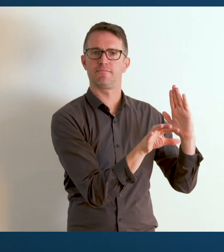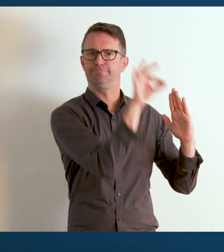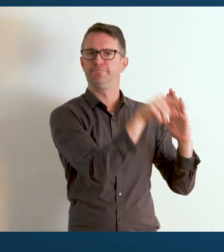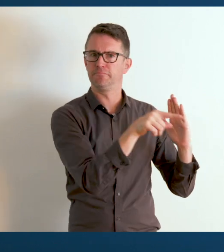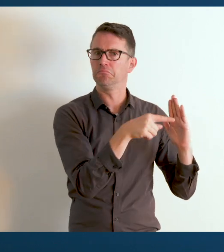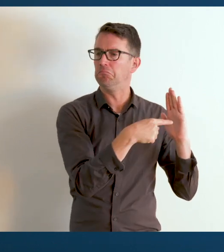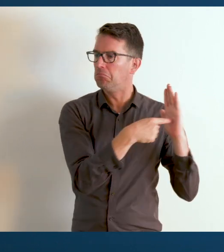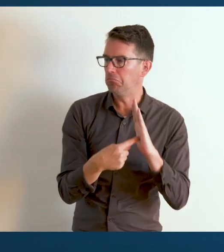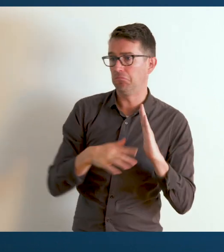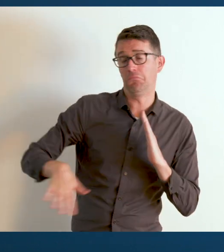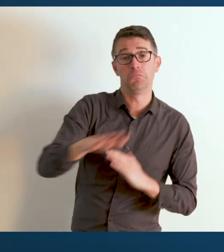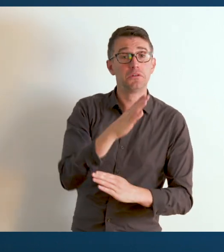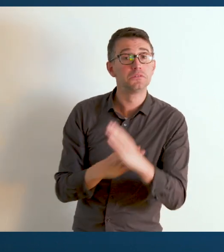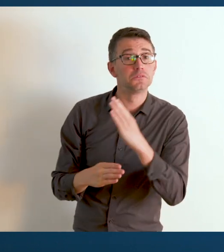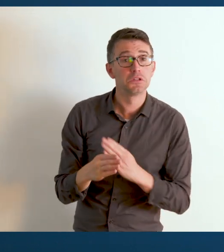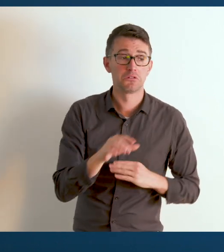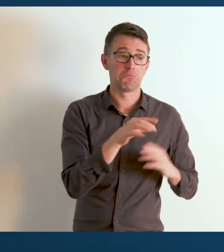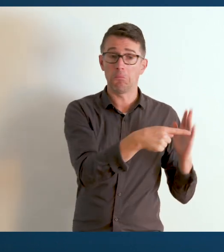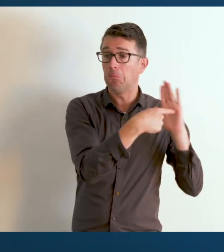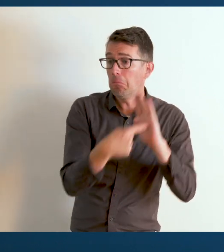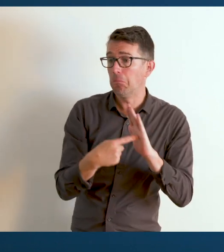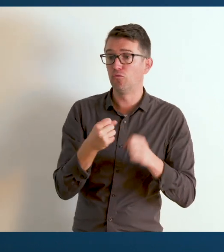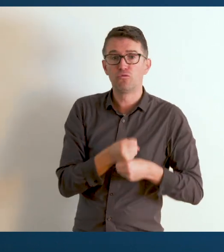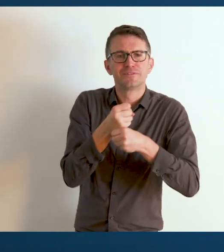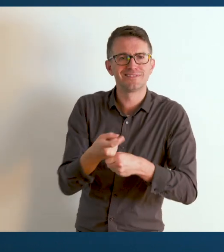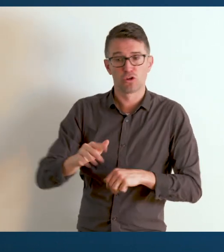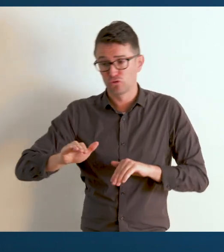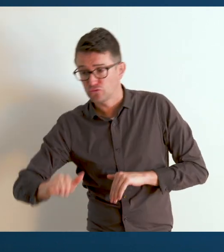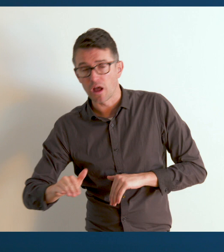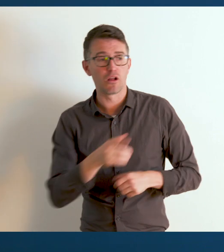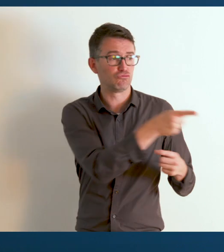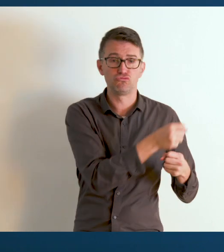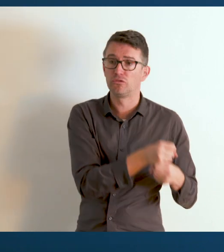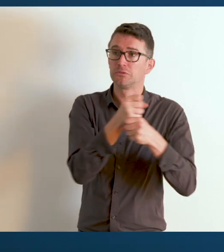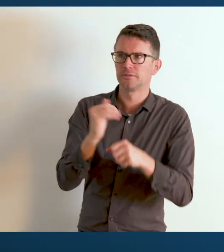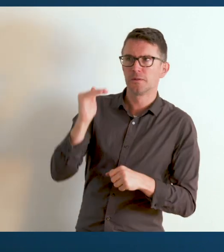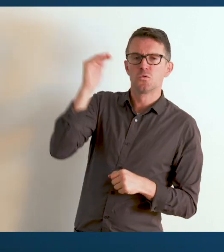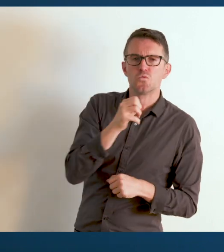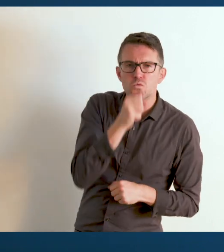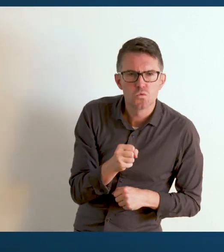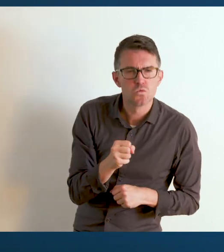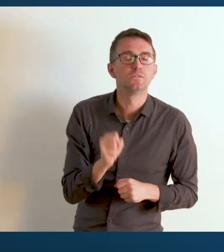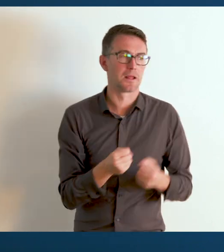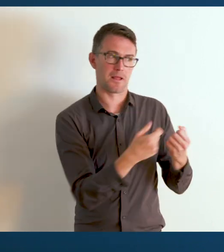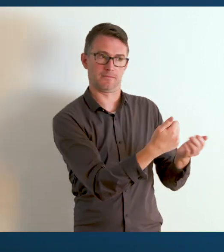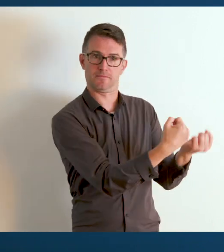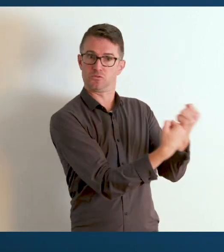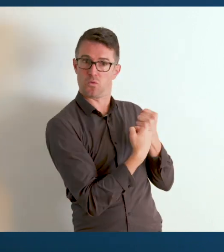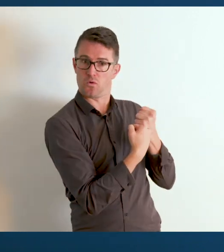most about the people in the family, including children, elderly, whoever is living in the household.